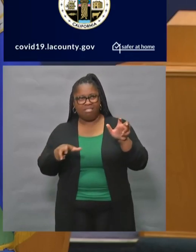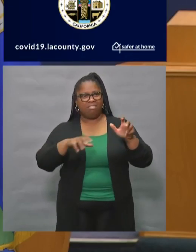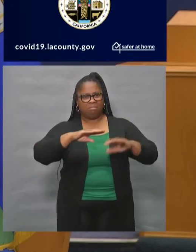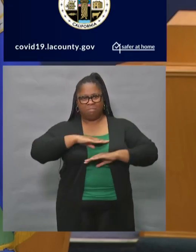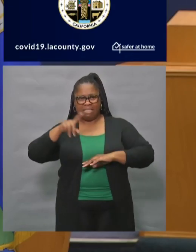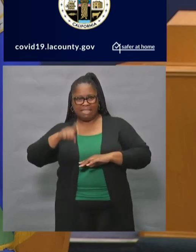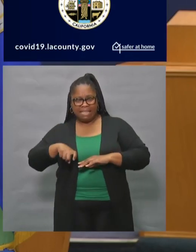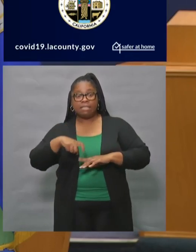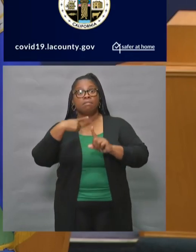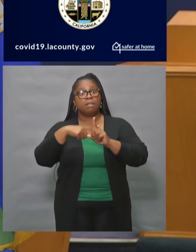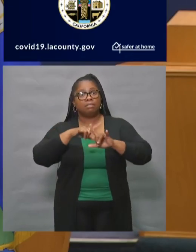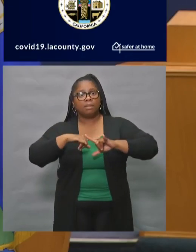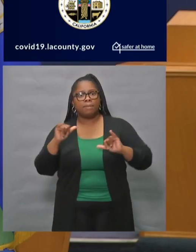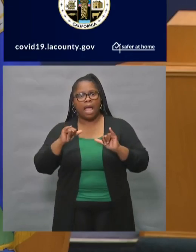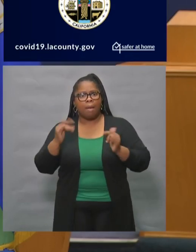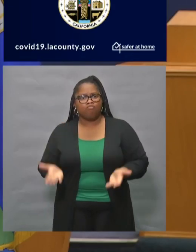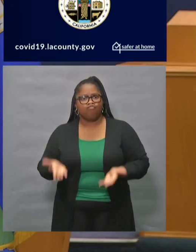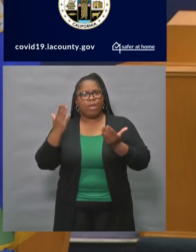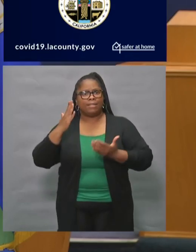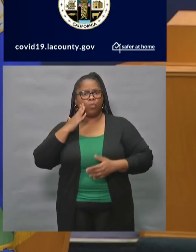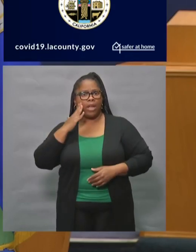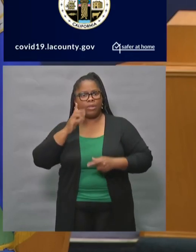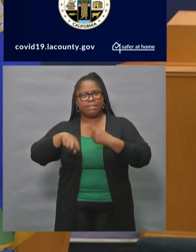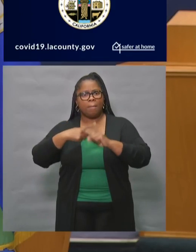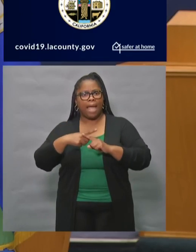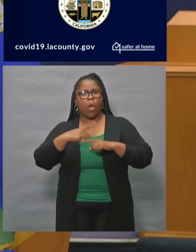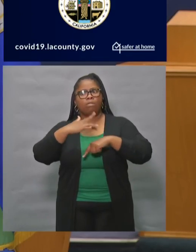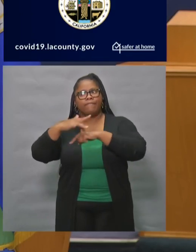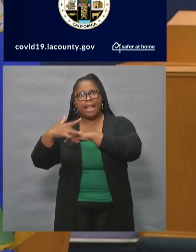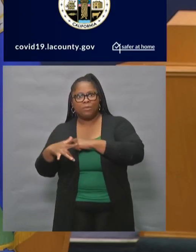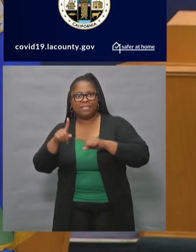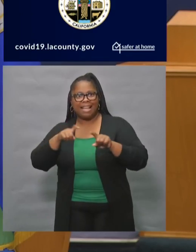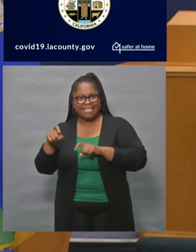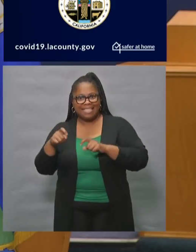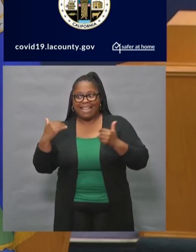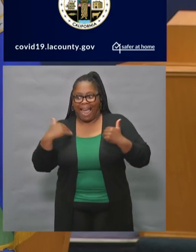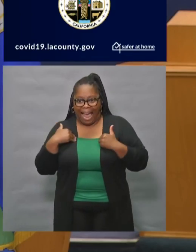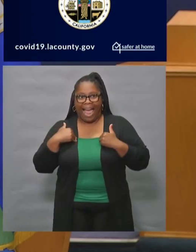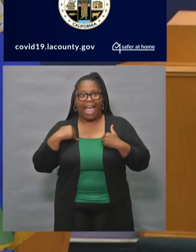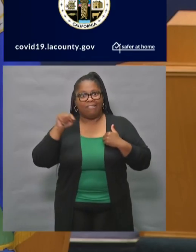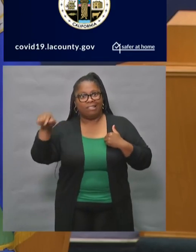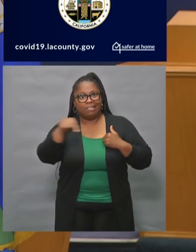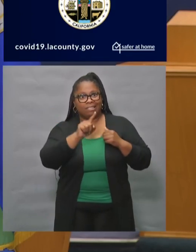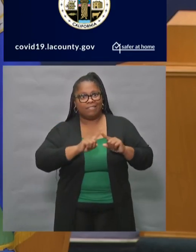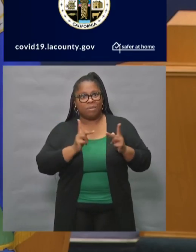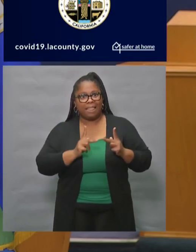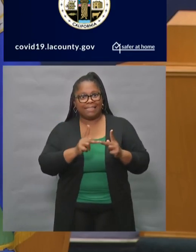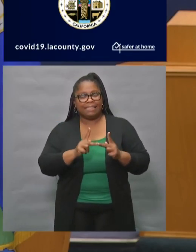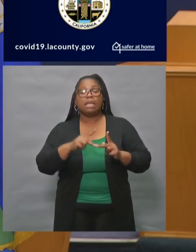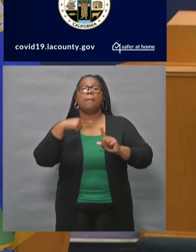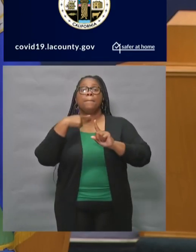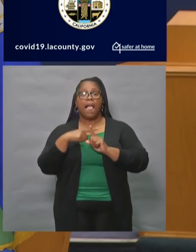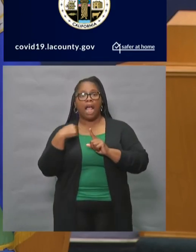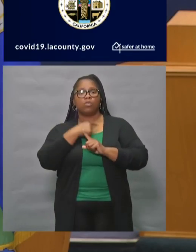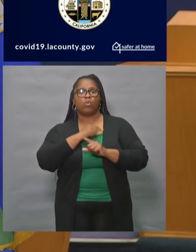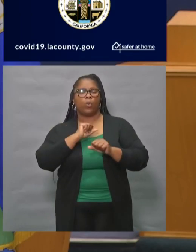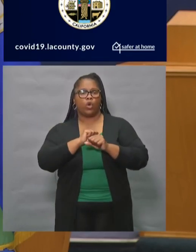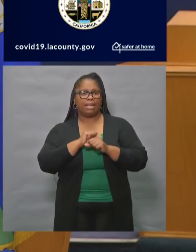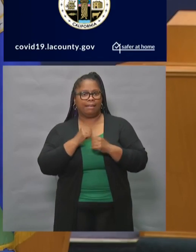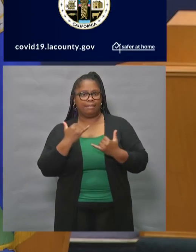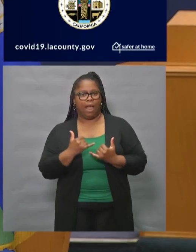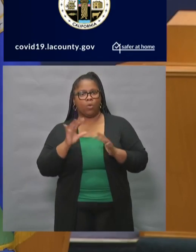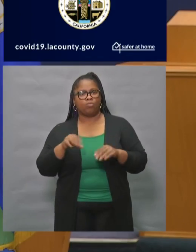also trying to raise awareness about the availability of test slots within all of those drive-through sites. And then we're also doing additional work to make sure that we're